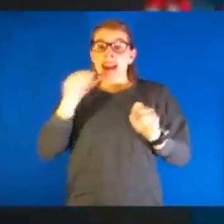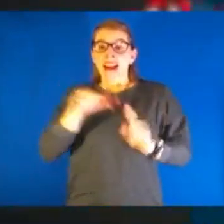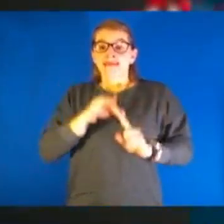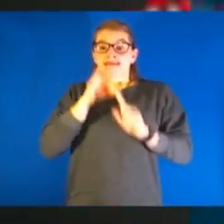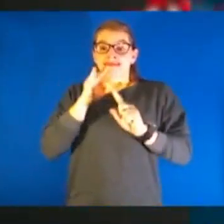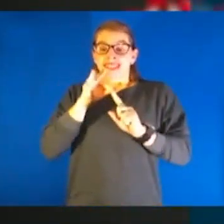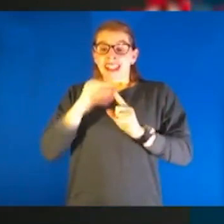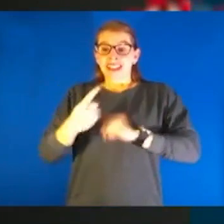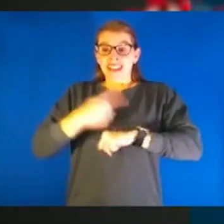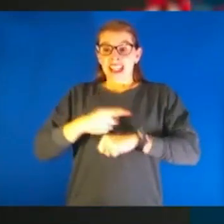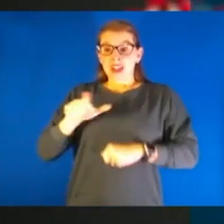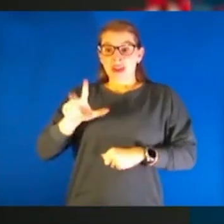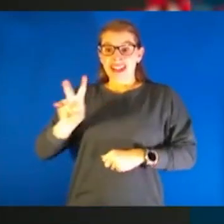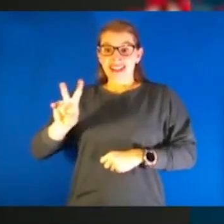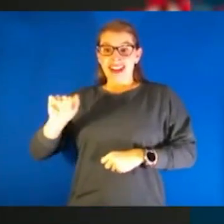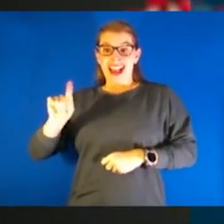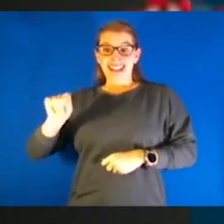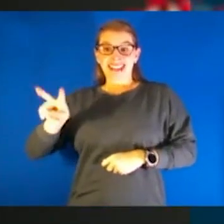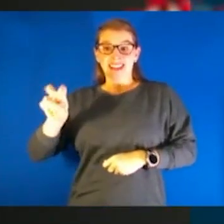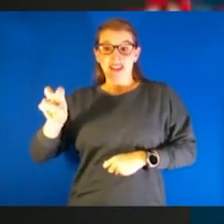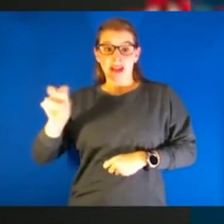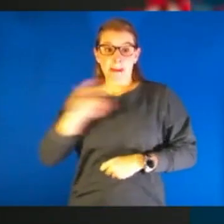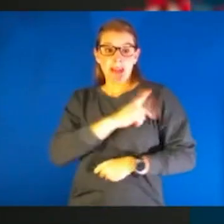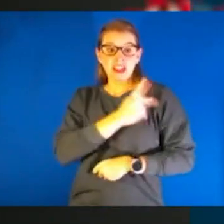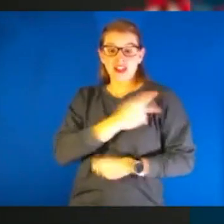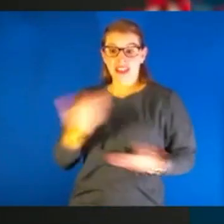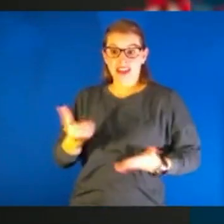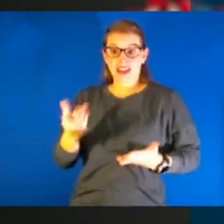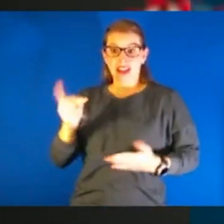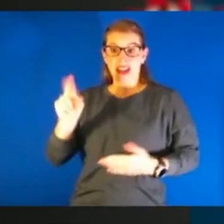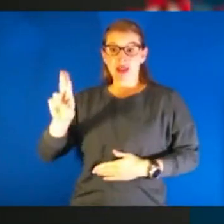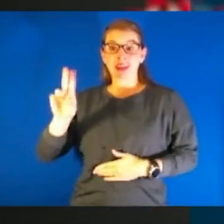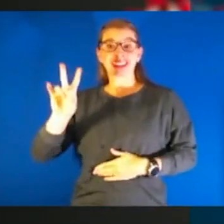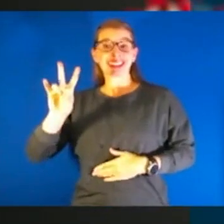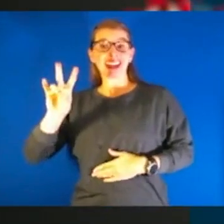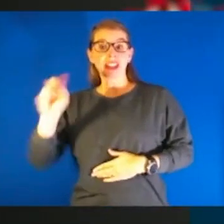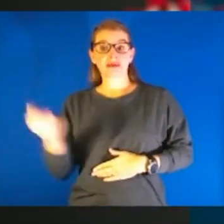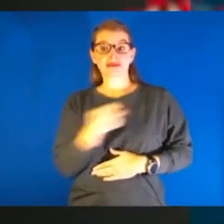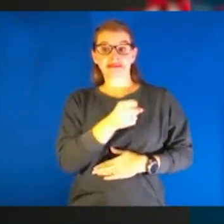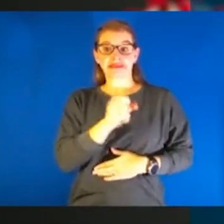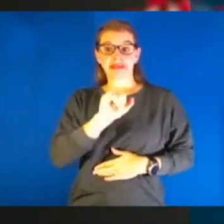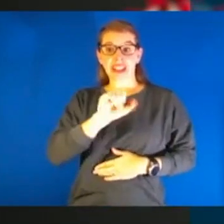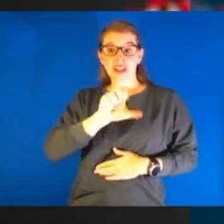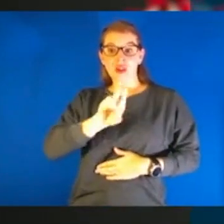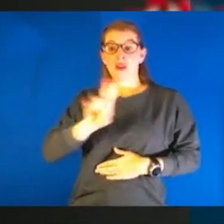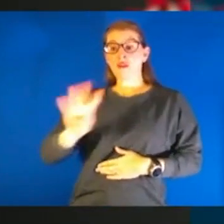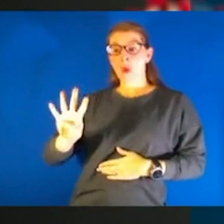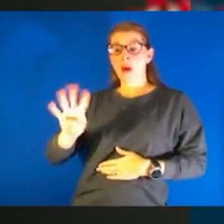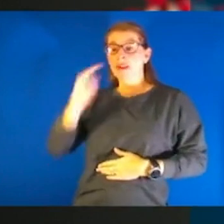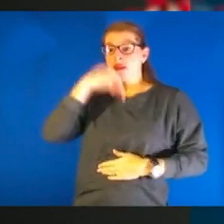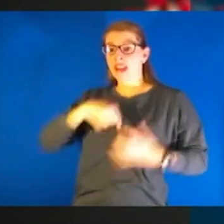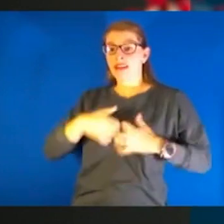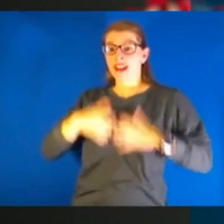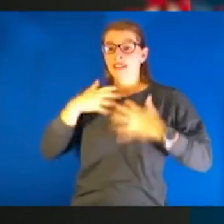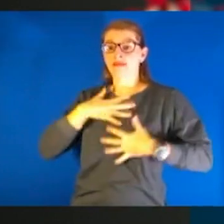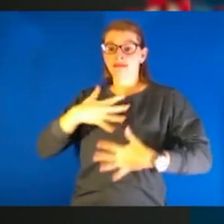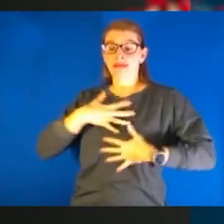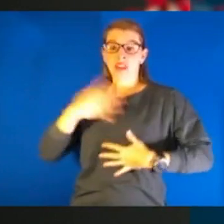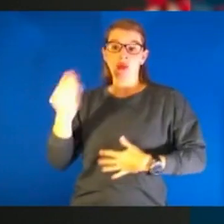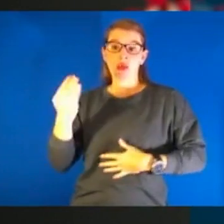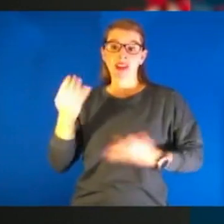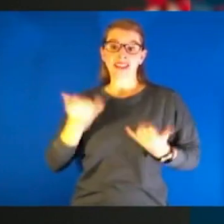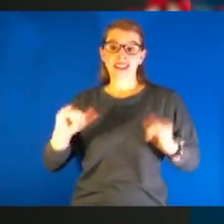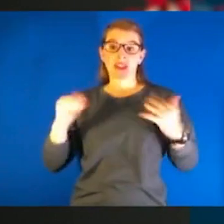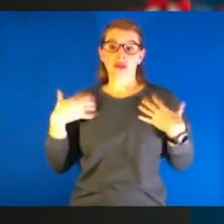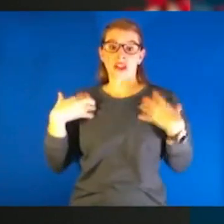patients in our hospital. We have 7 of those in the ICU and 4 on the ventilator. Still 14 recovering in that